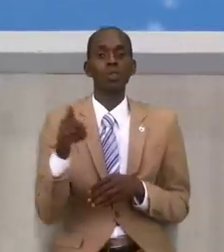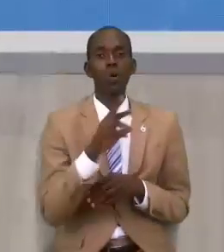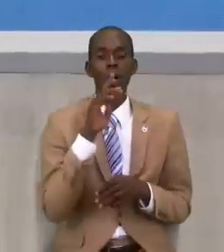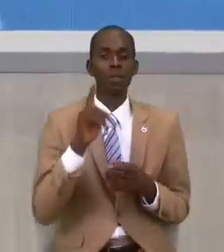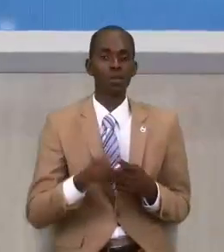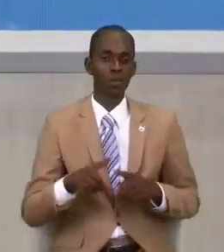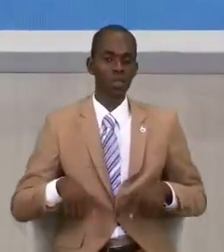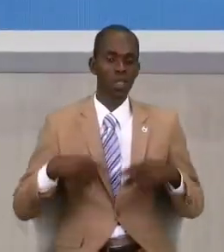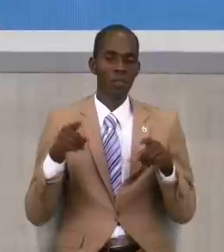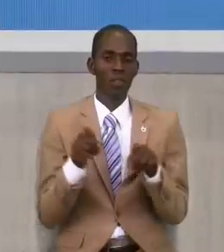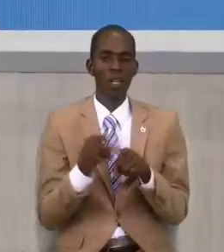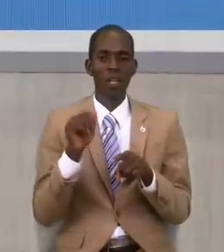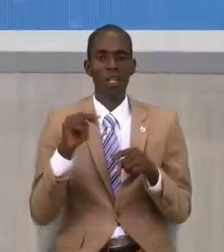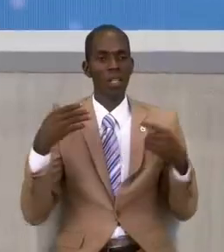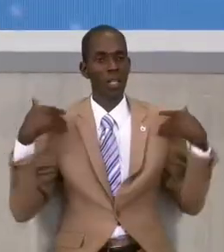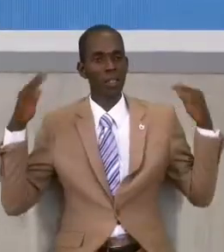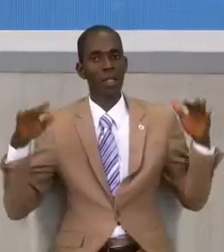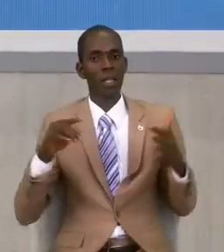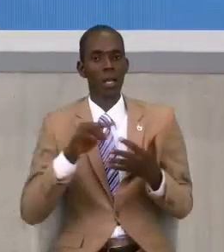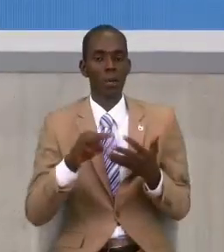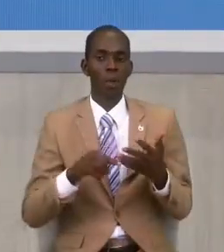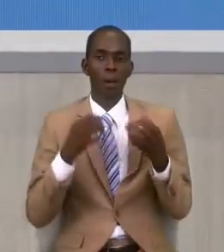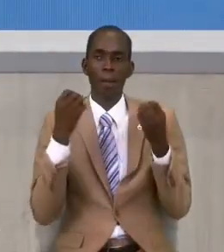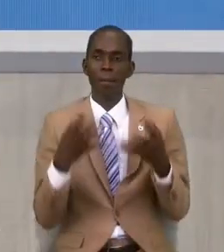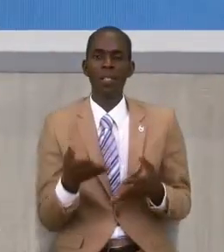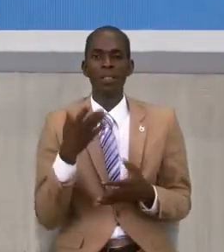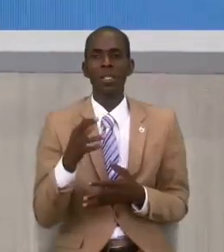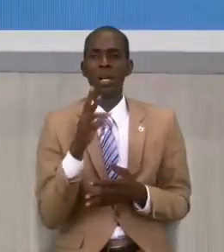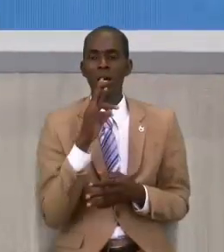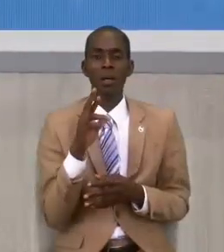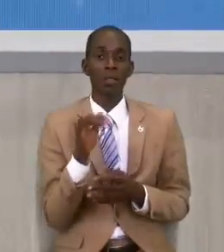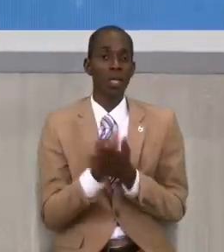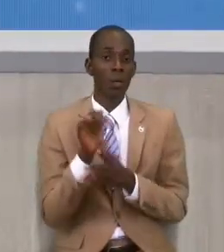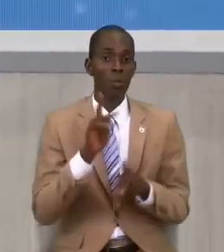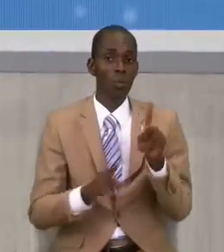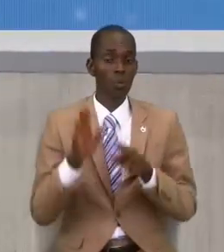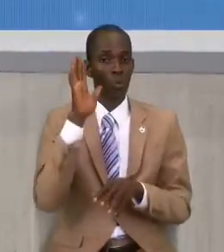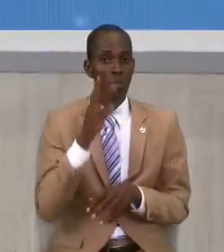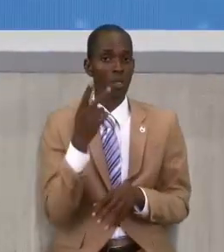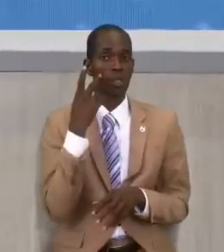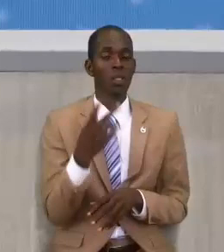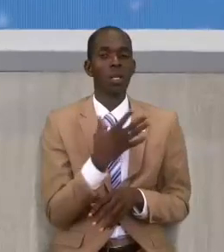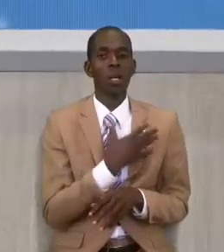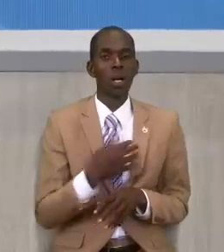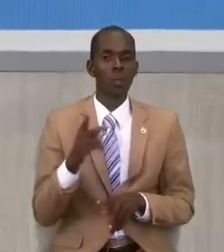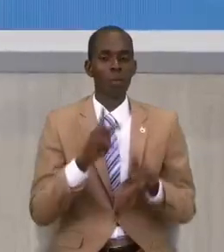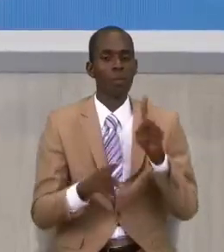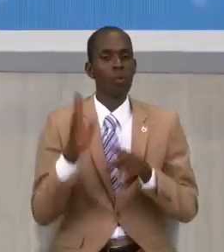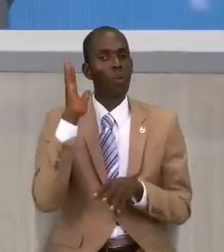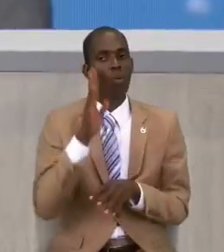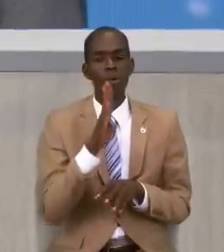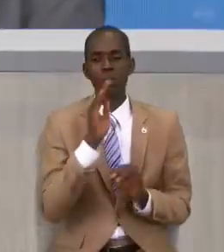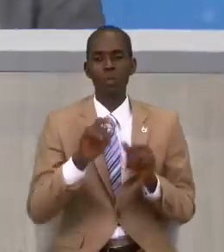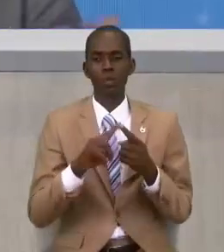the people will see, and then they'll be able to say, "The pastor lives like he preaches."